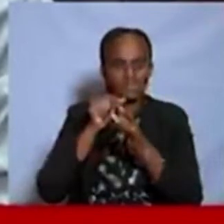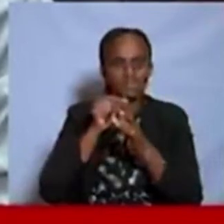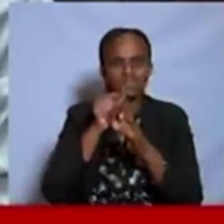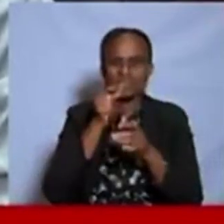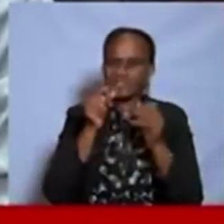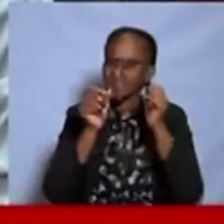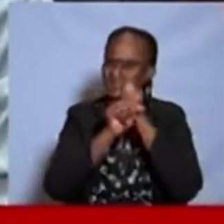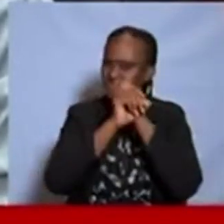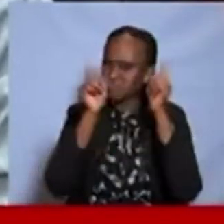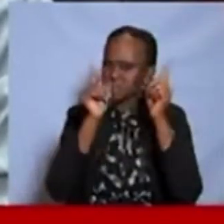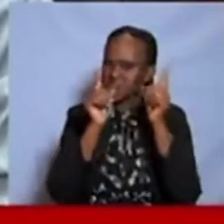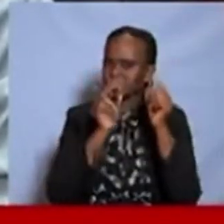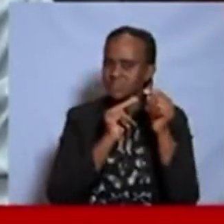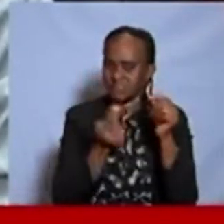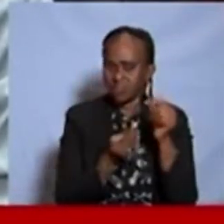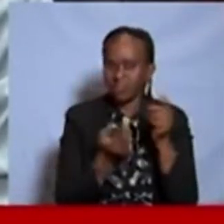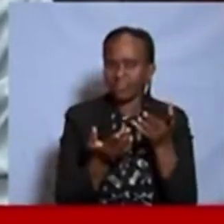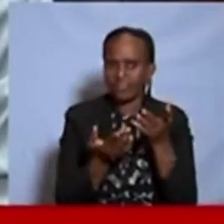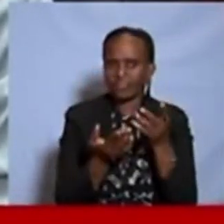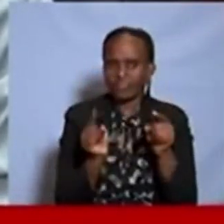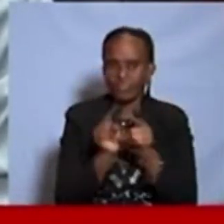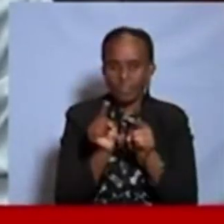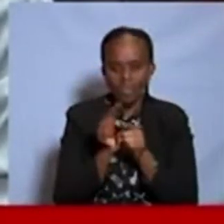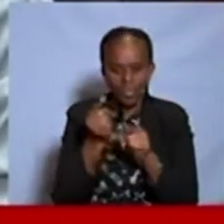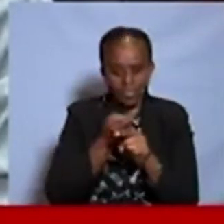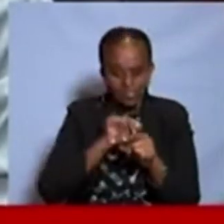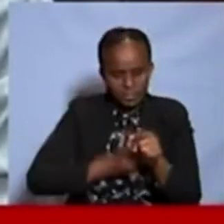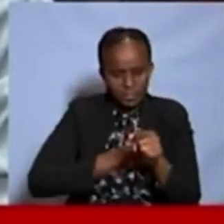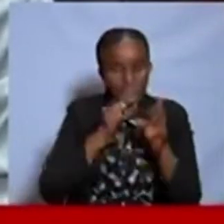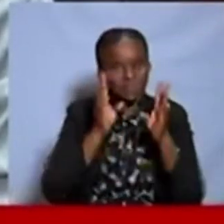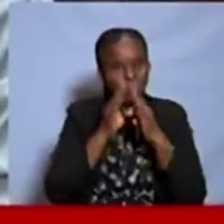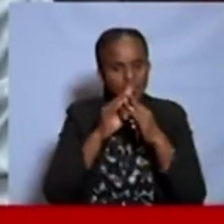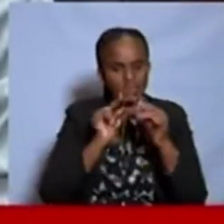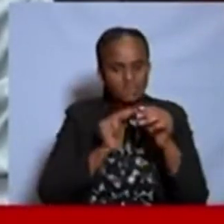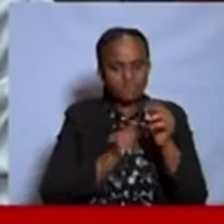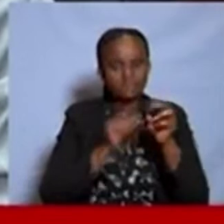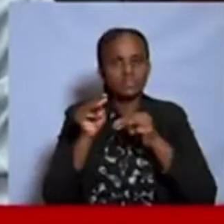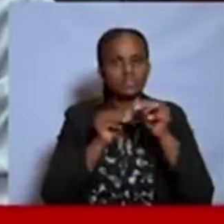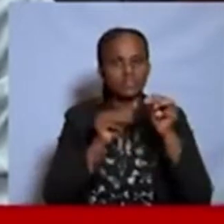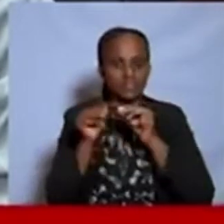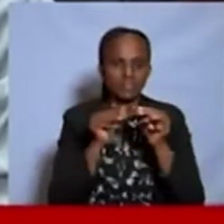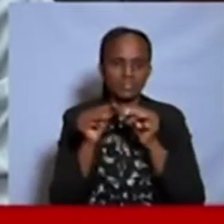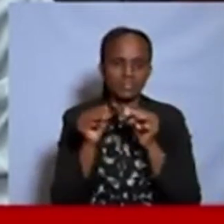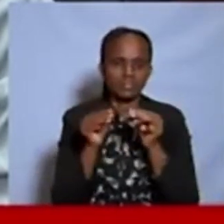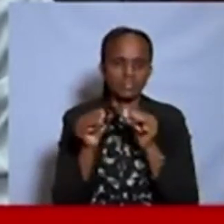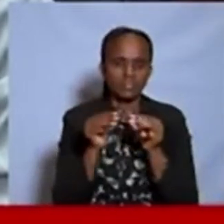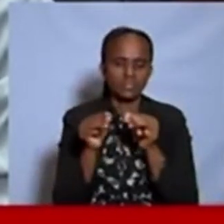strange. And I think from our meeting with the management,